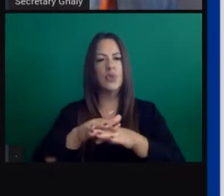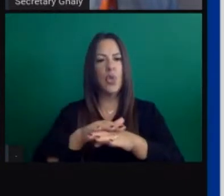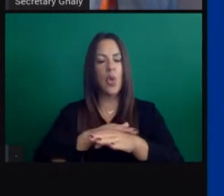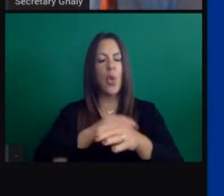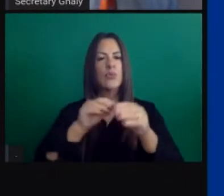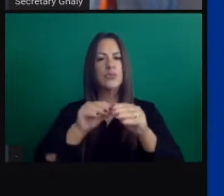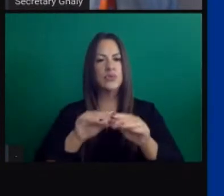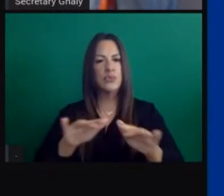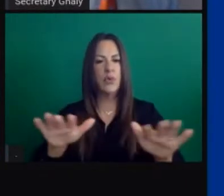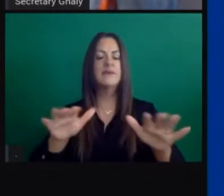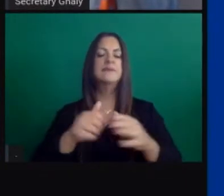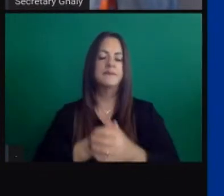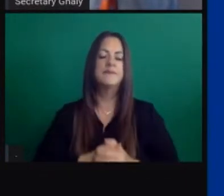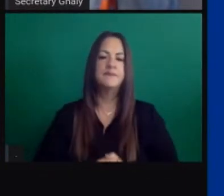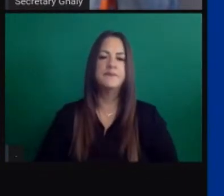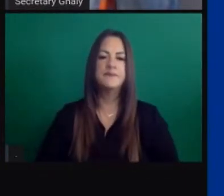please.